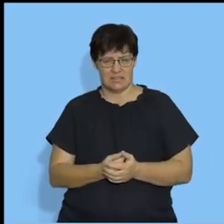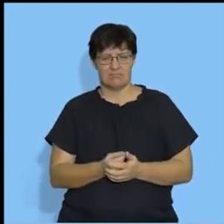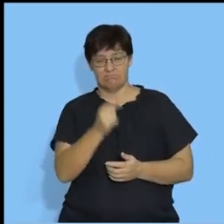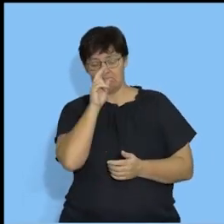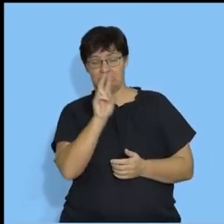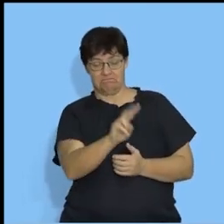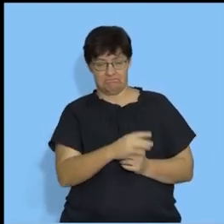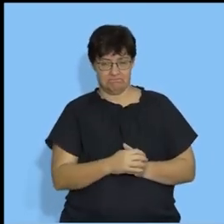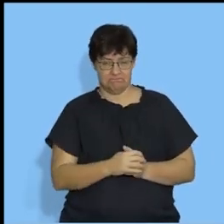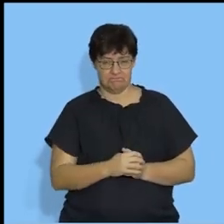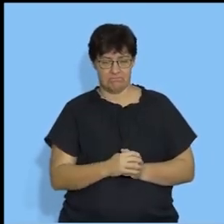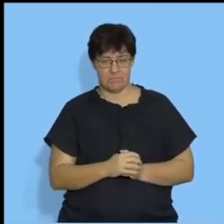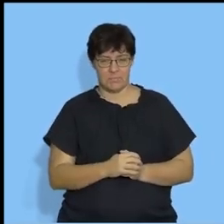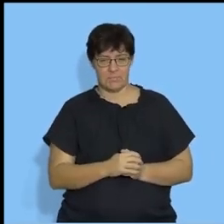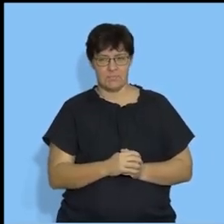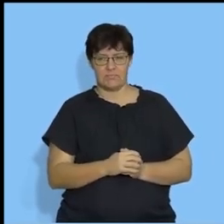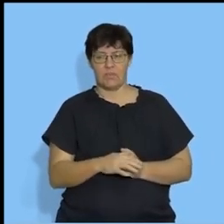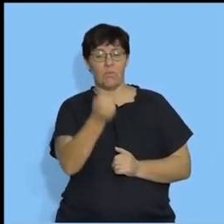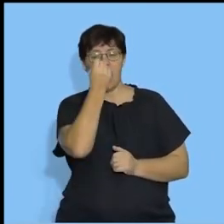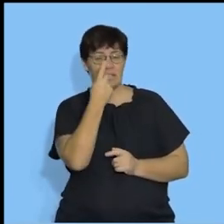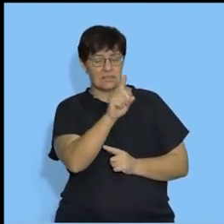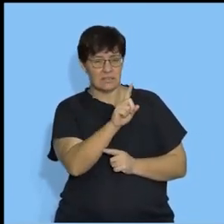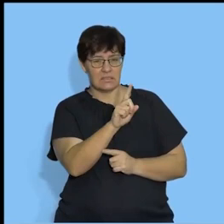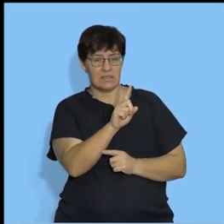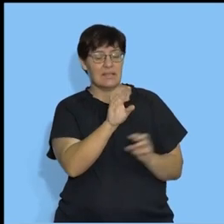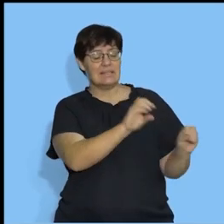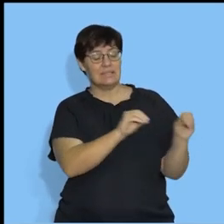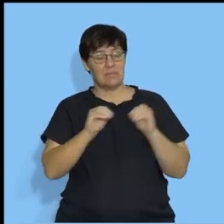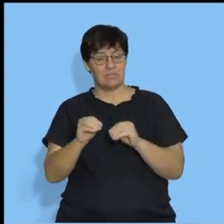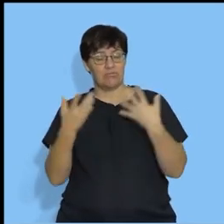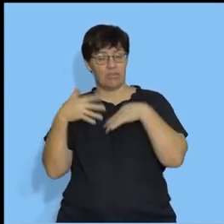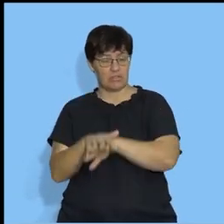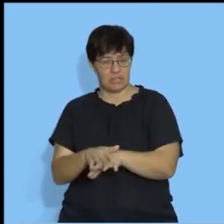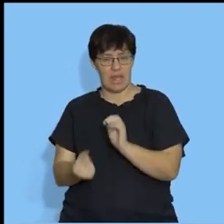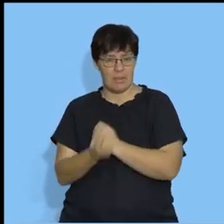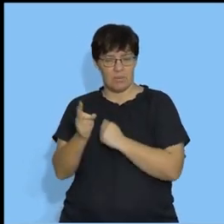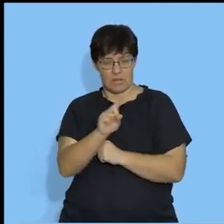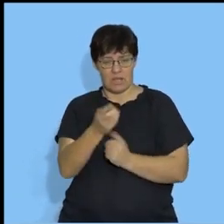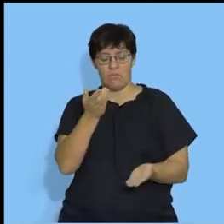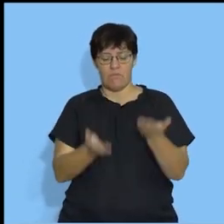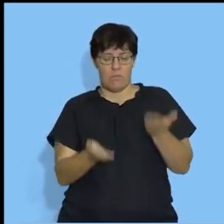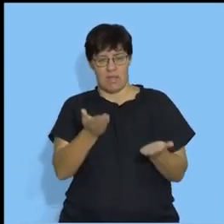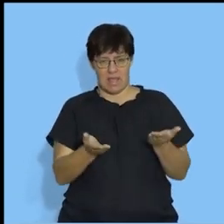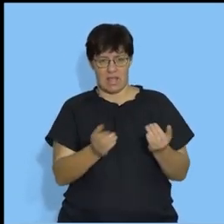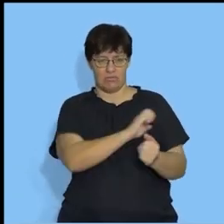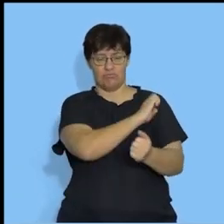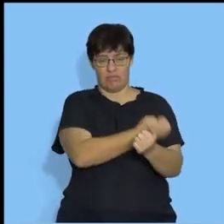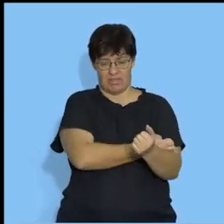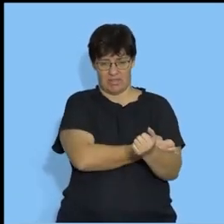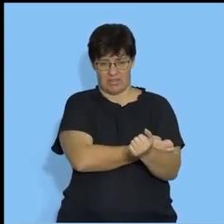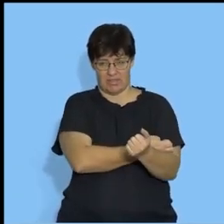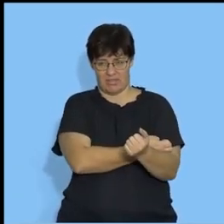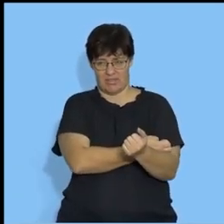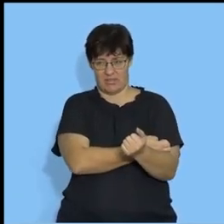Okay, now we understand that displacement reactions have to do with the comparative strength between,